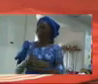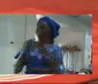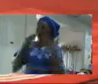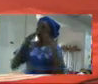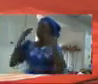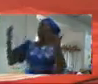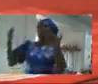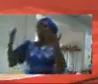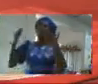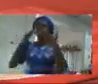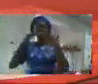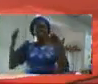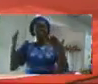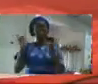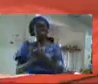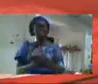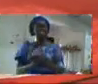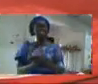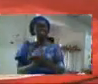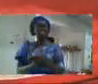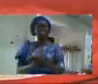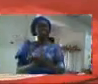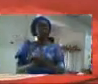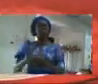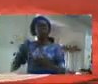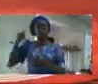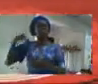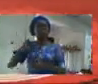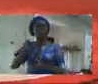Thank you that we did not go with 2020.